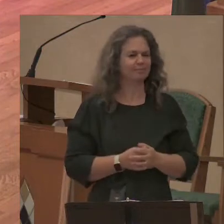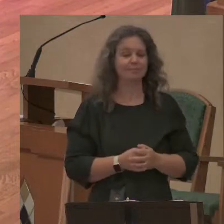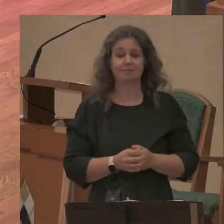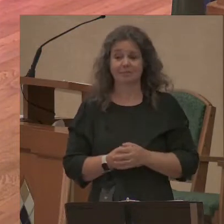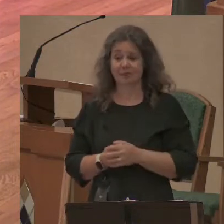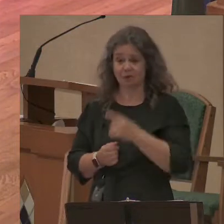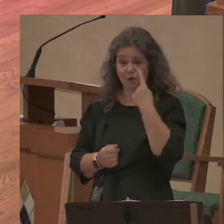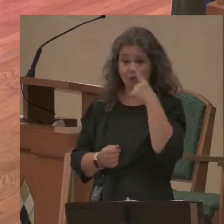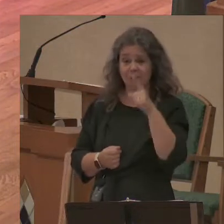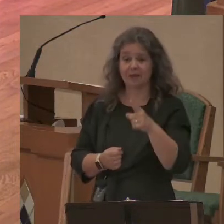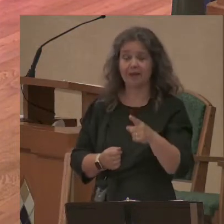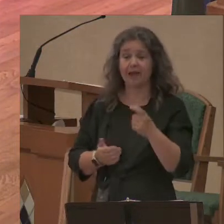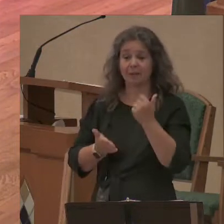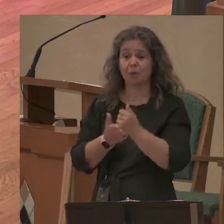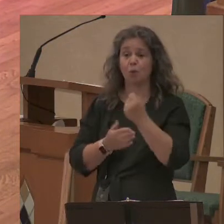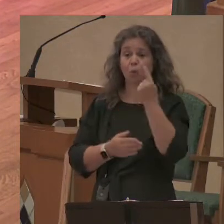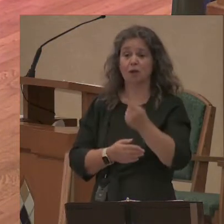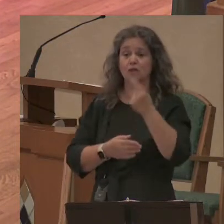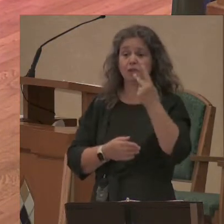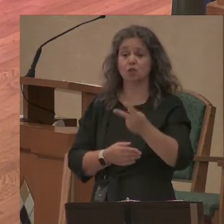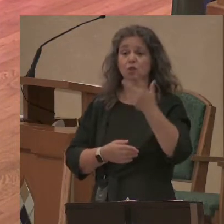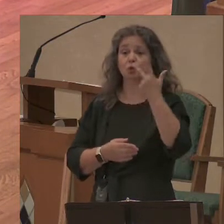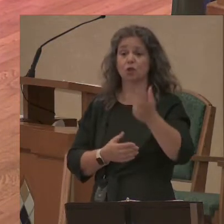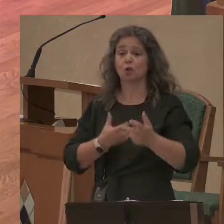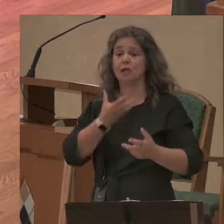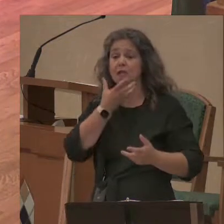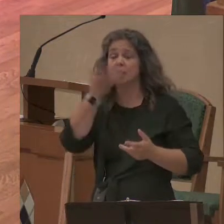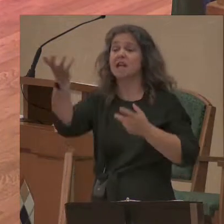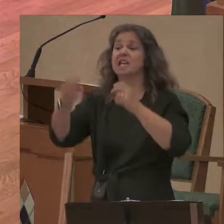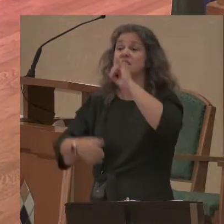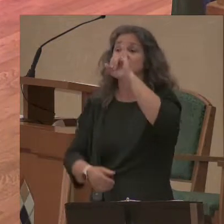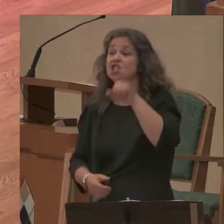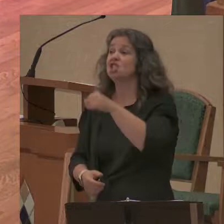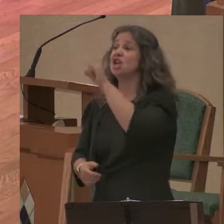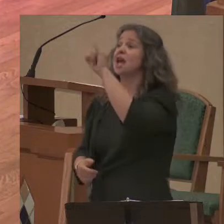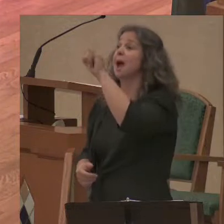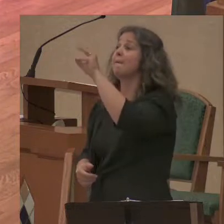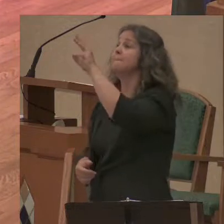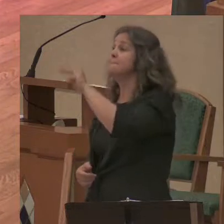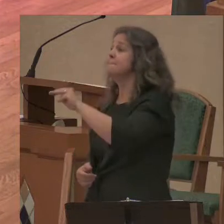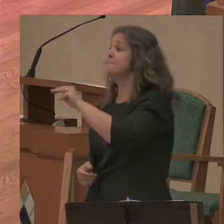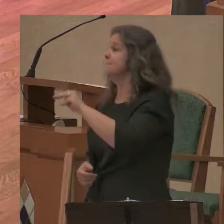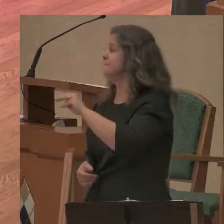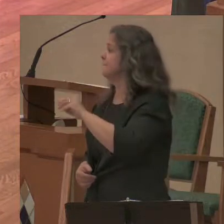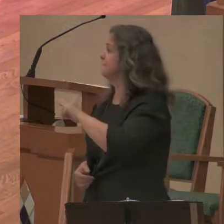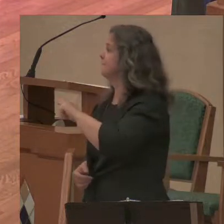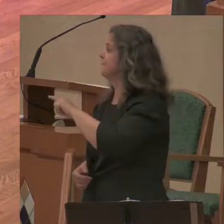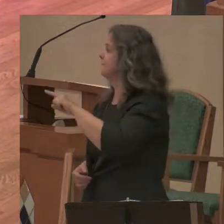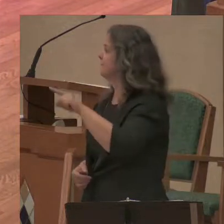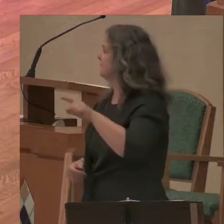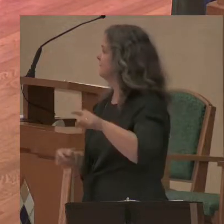Would you mind calling out on the count of three? One, two, three. Jim!